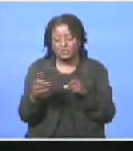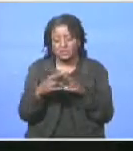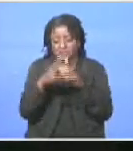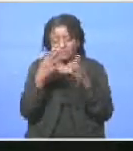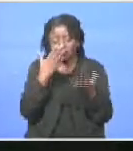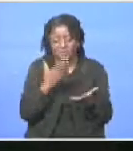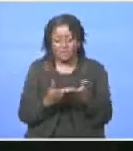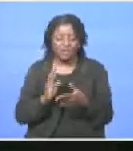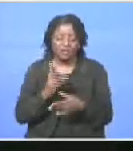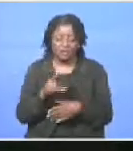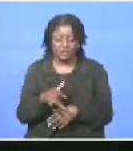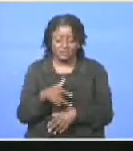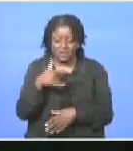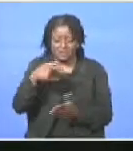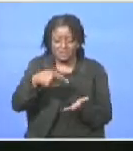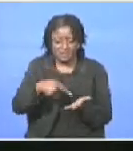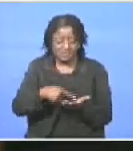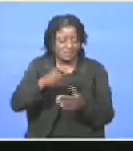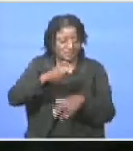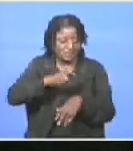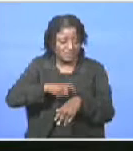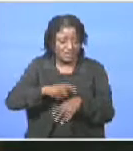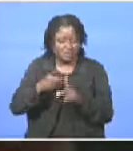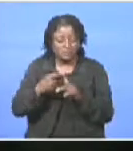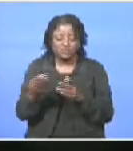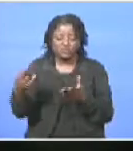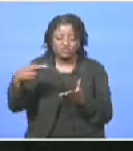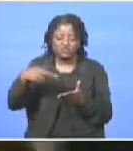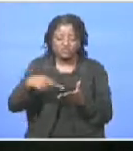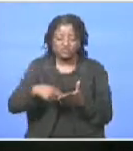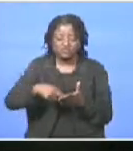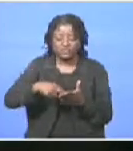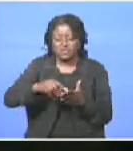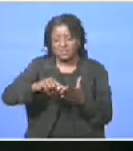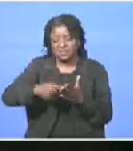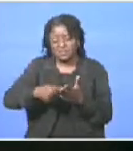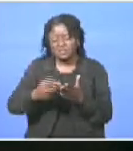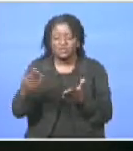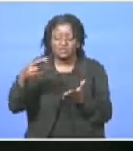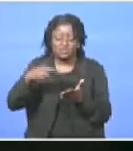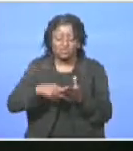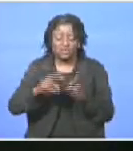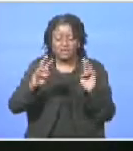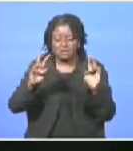that this was the time to re-enter, relaunch, rebrand the Bahamas.